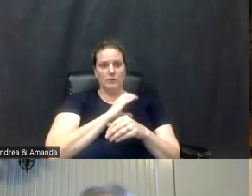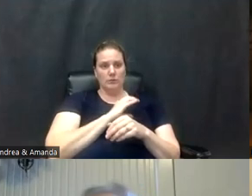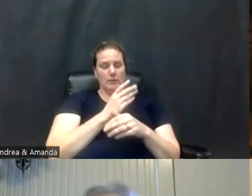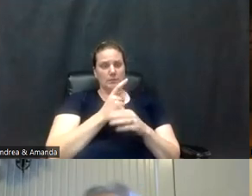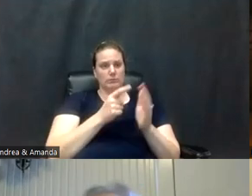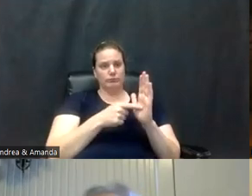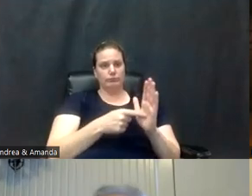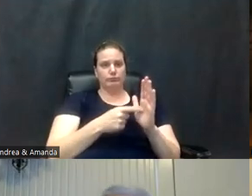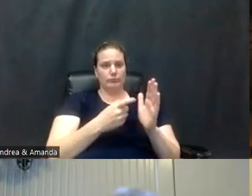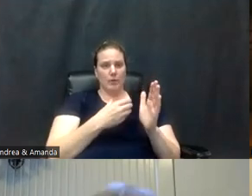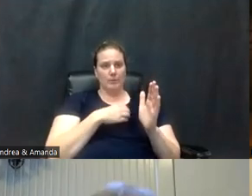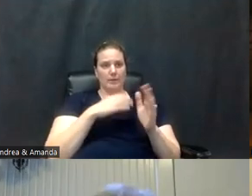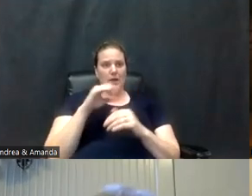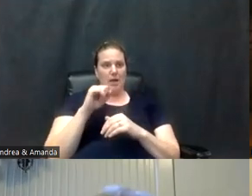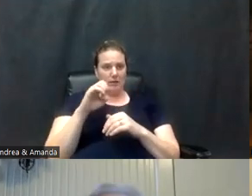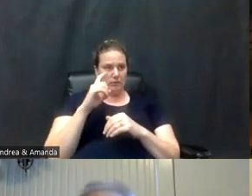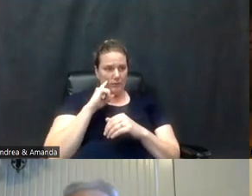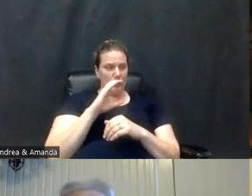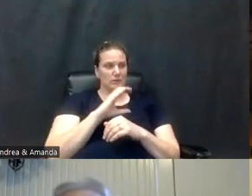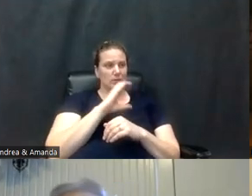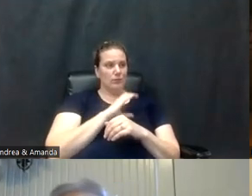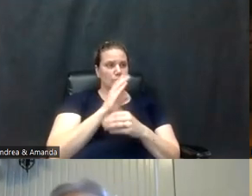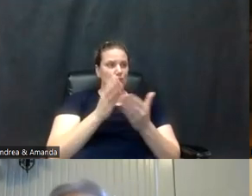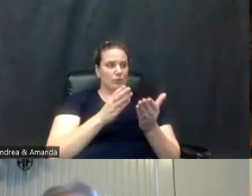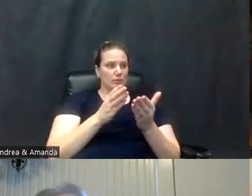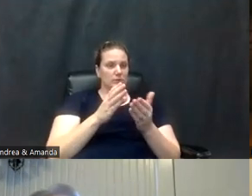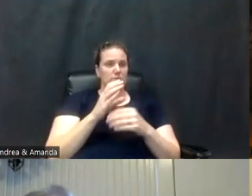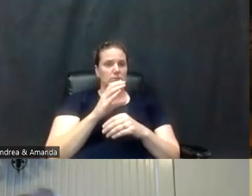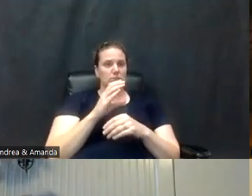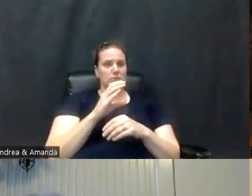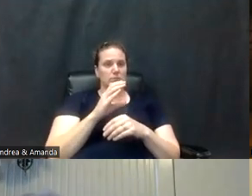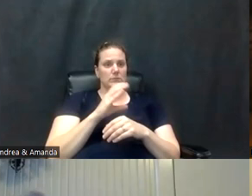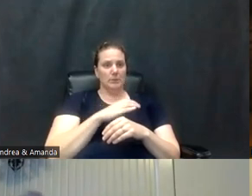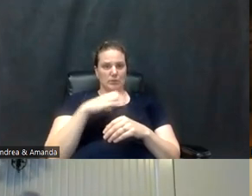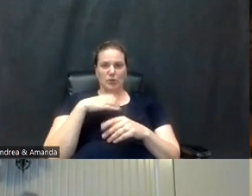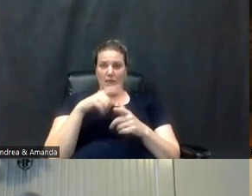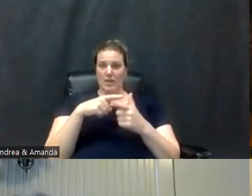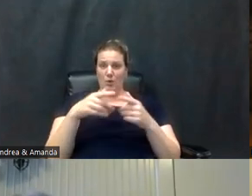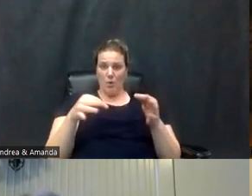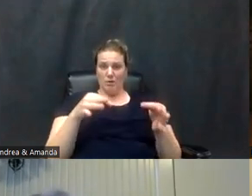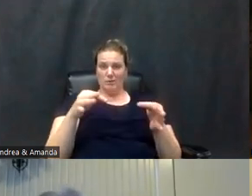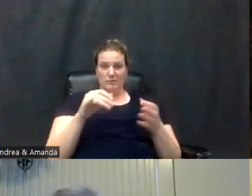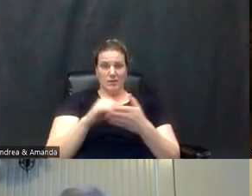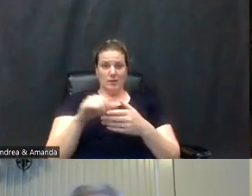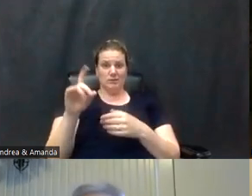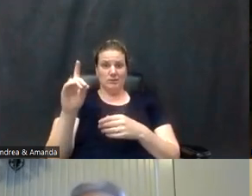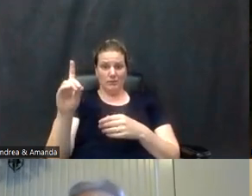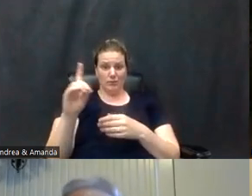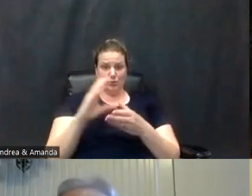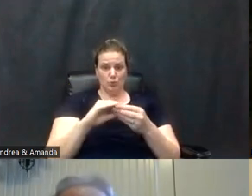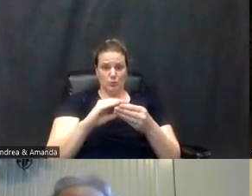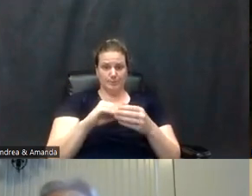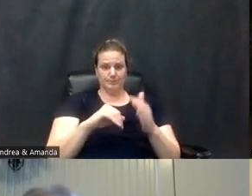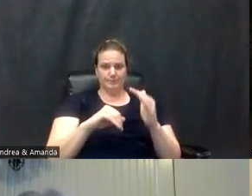their cases to the Civil Service Commission and then the courts. So there's the Denver story. Thank